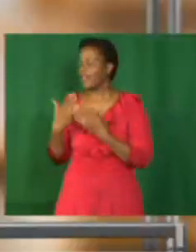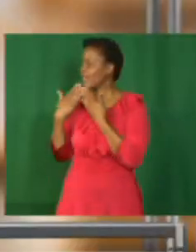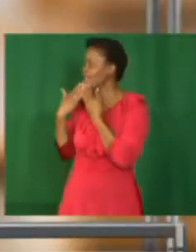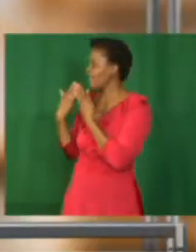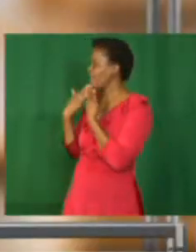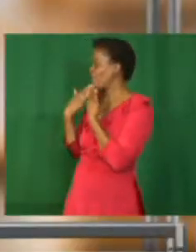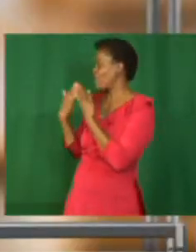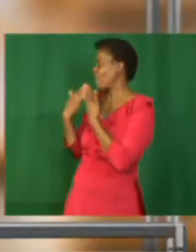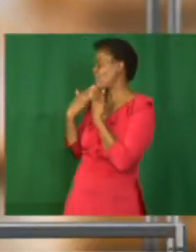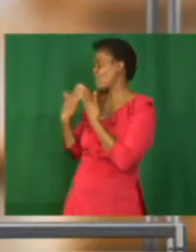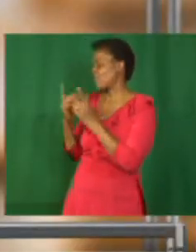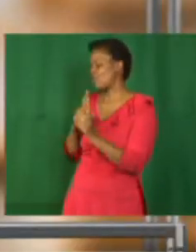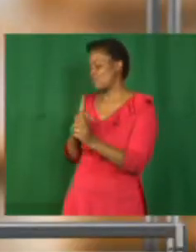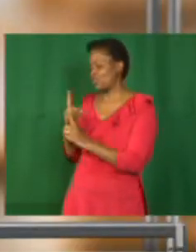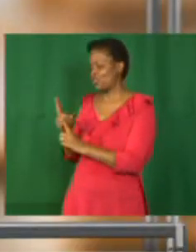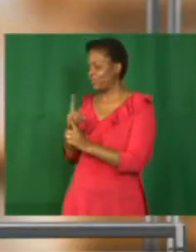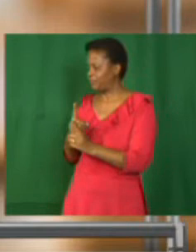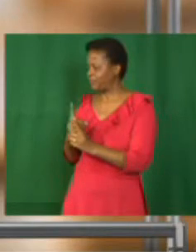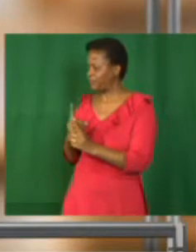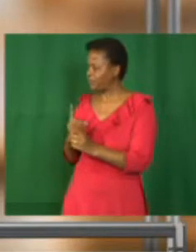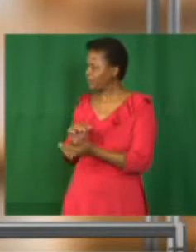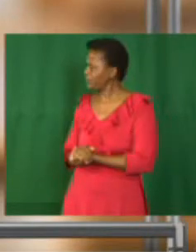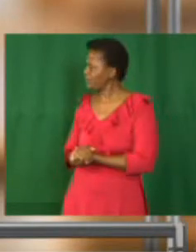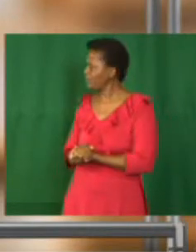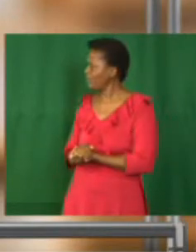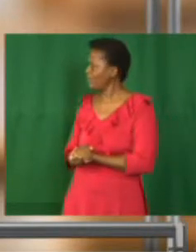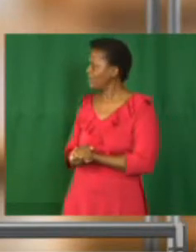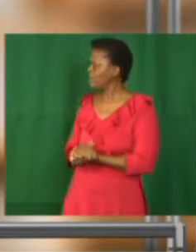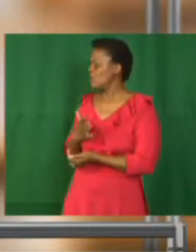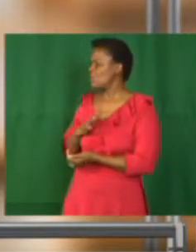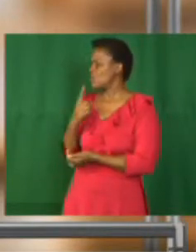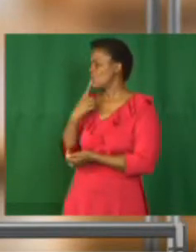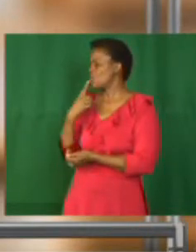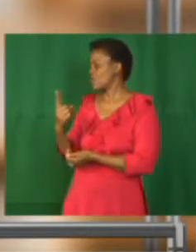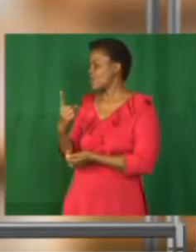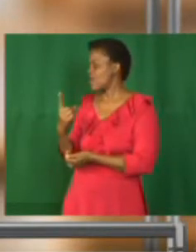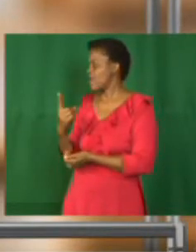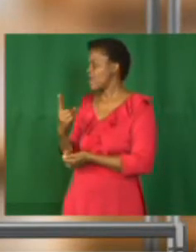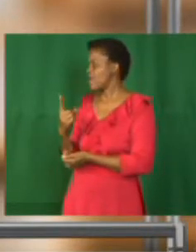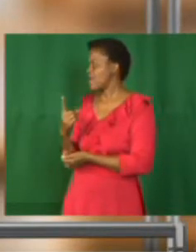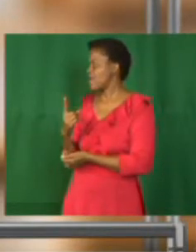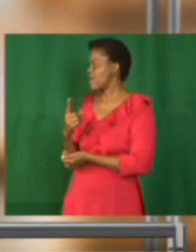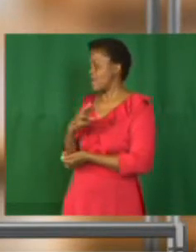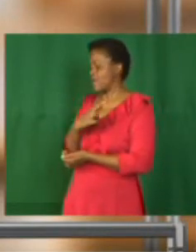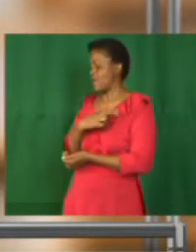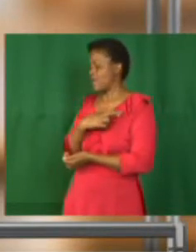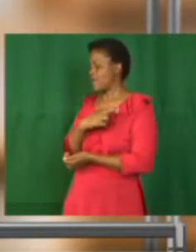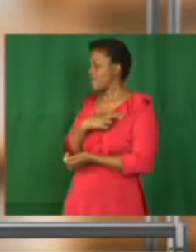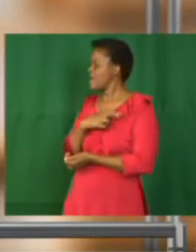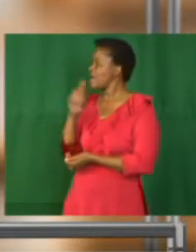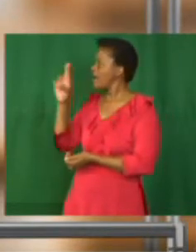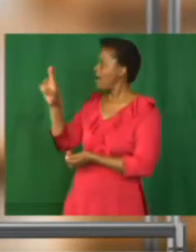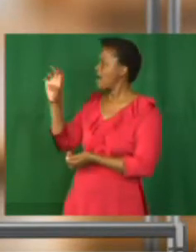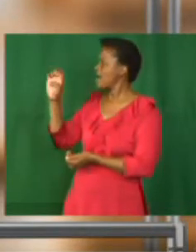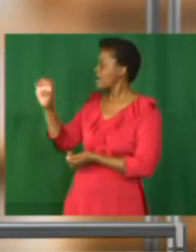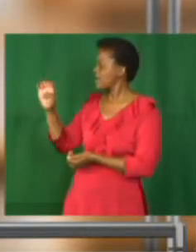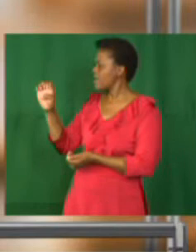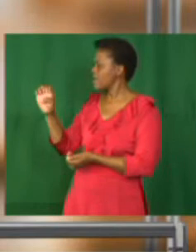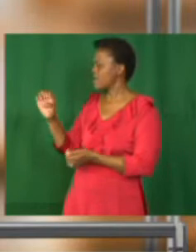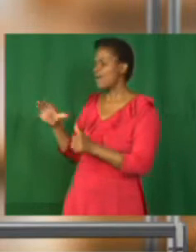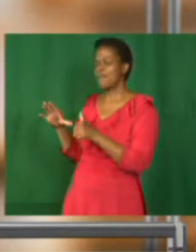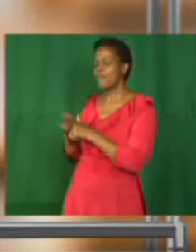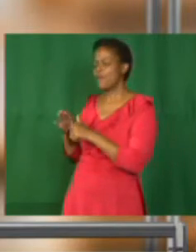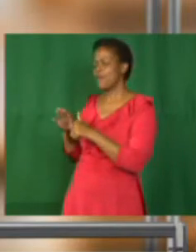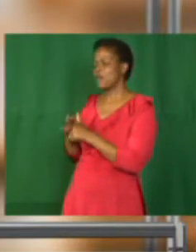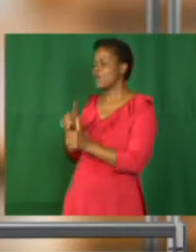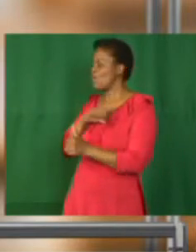much, Mpumelelo. And can I just say that religious education is important because it helps us,